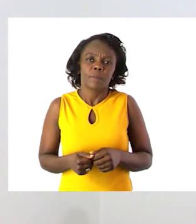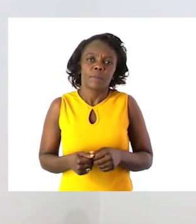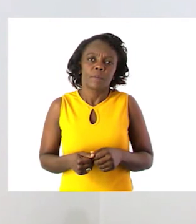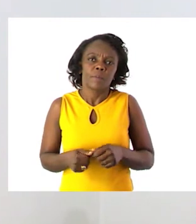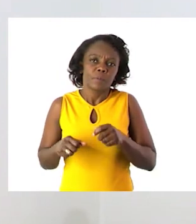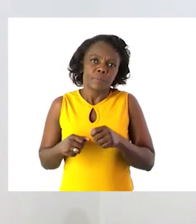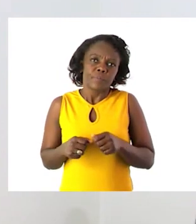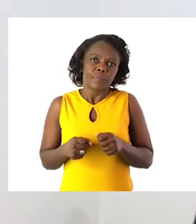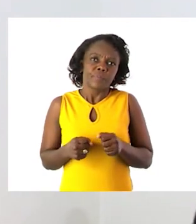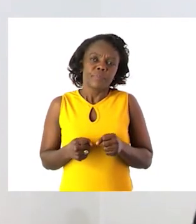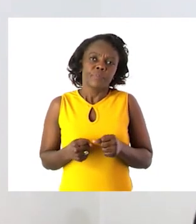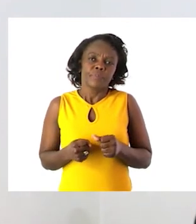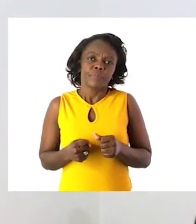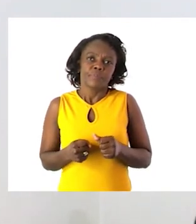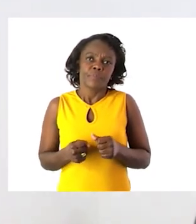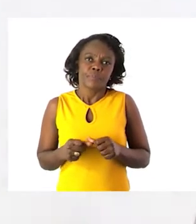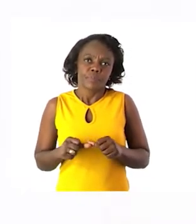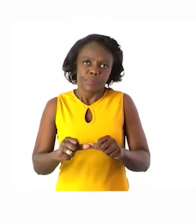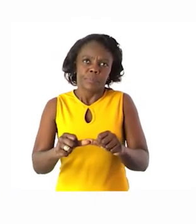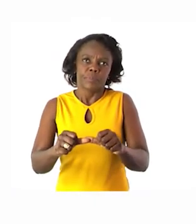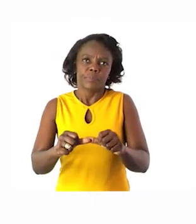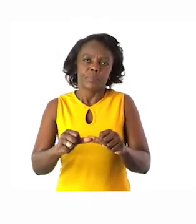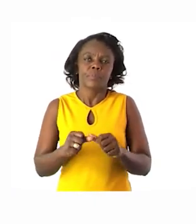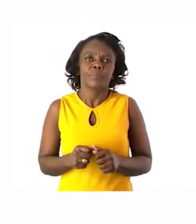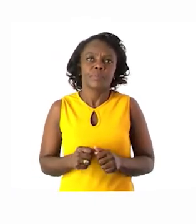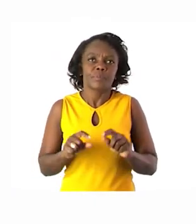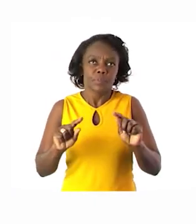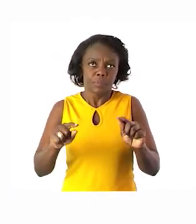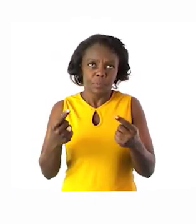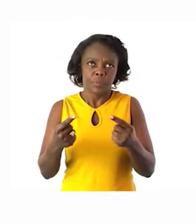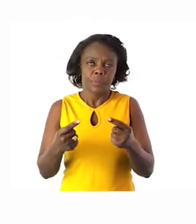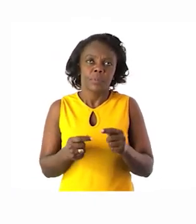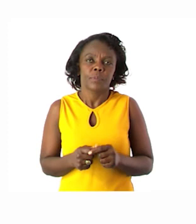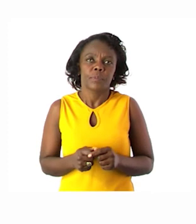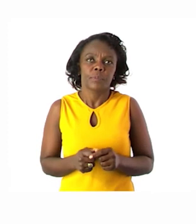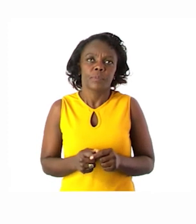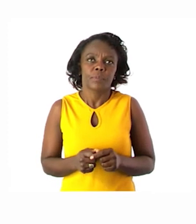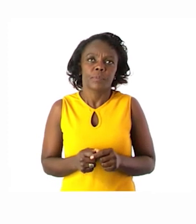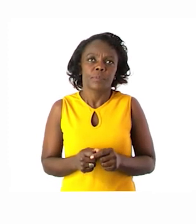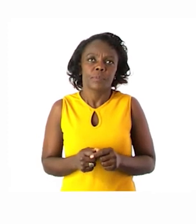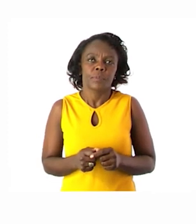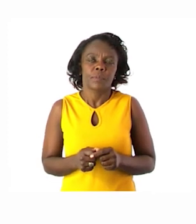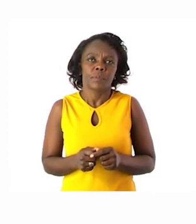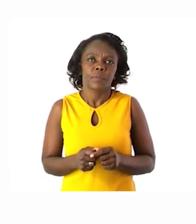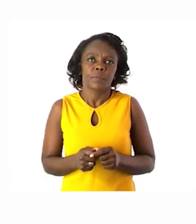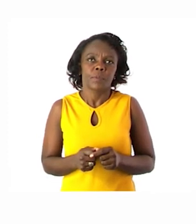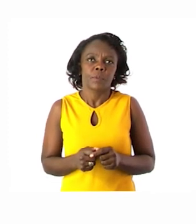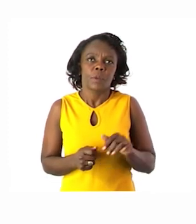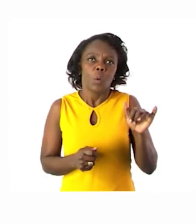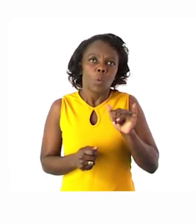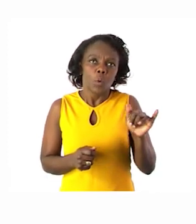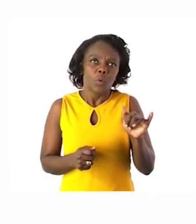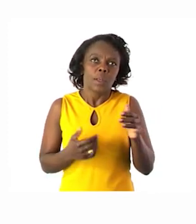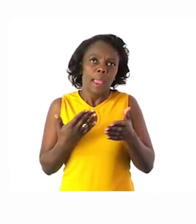pencil. All right. Now, let us look at our objects which are given on page 13. Which one is light